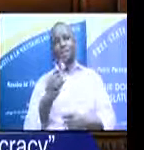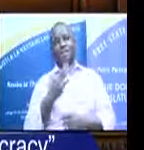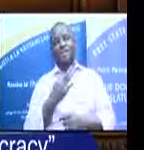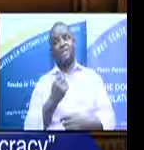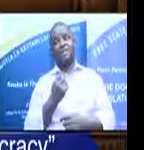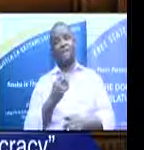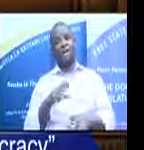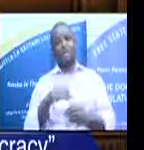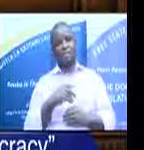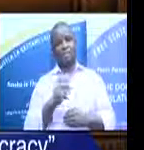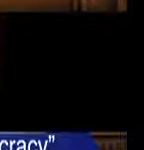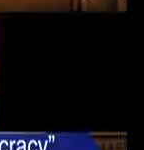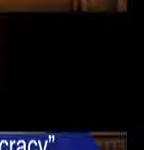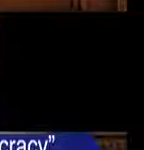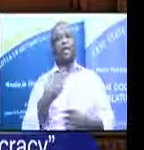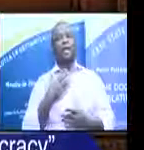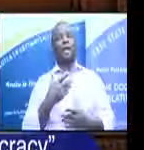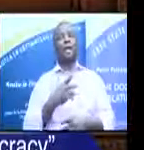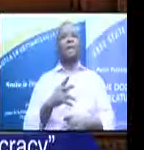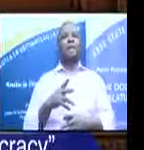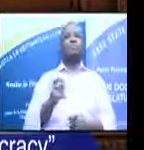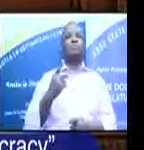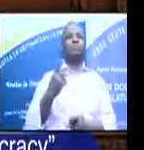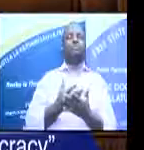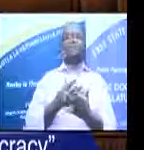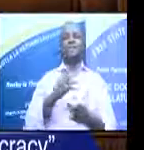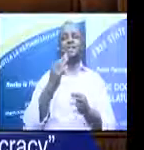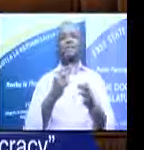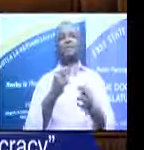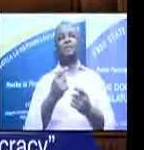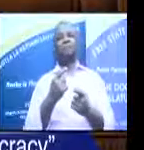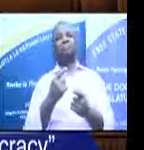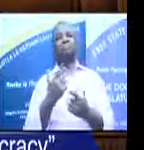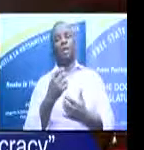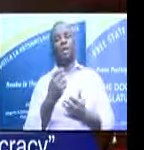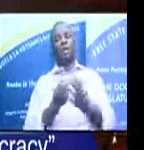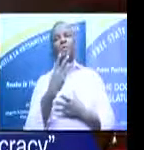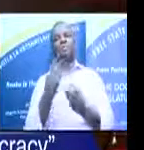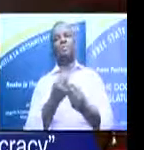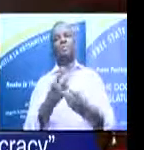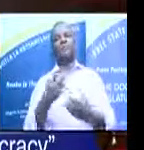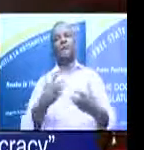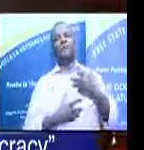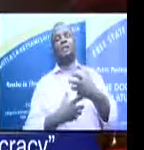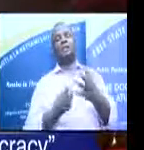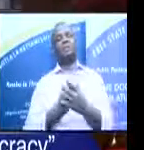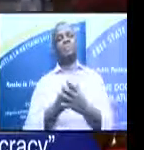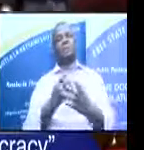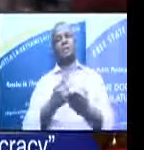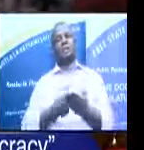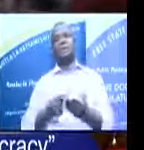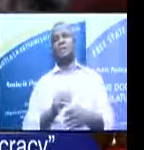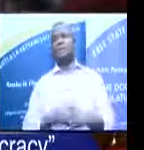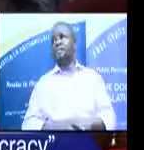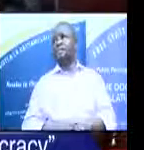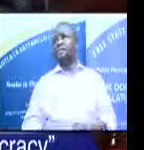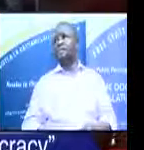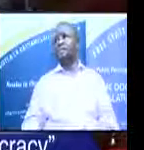again we allow this, then none of us can ever be accused for saying things that are not relevant to the debate.